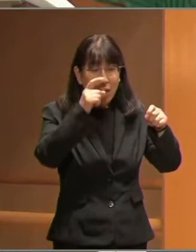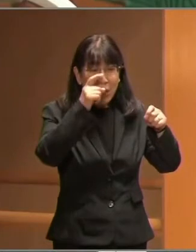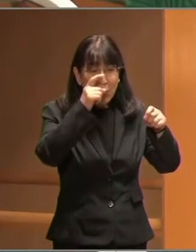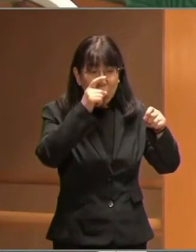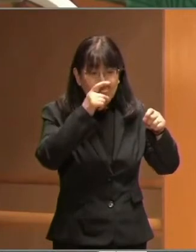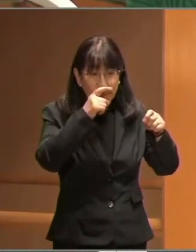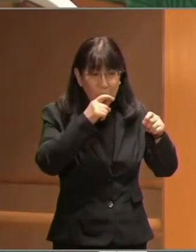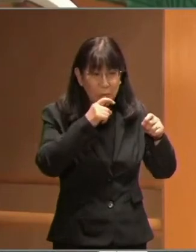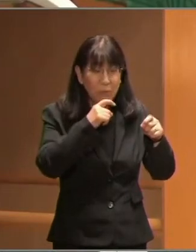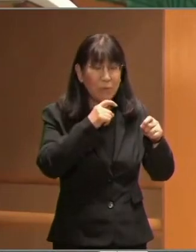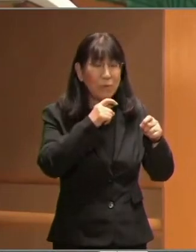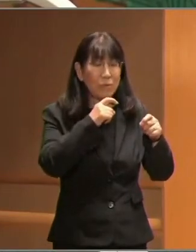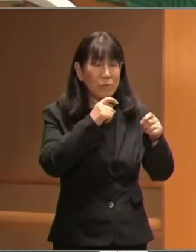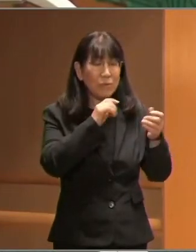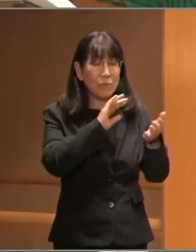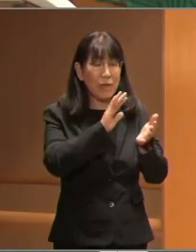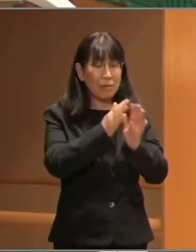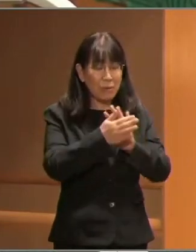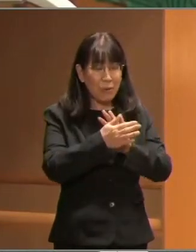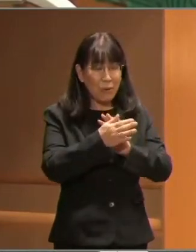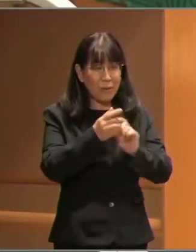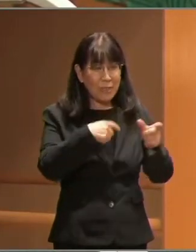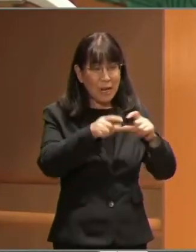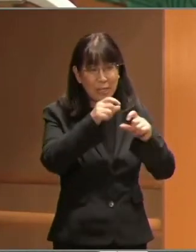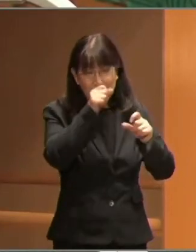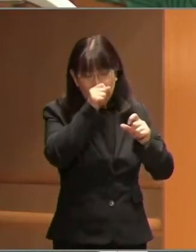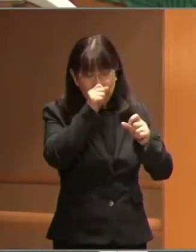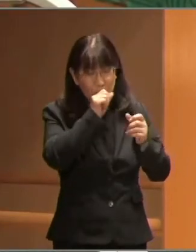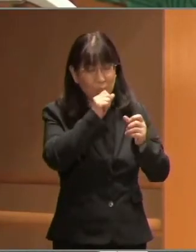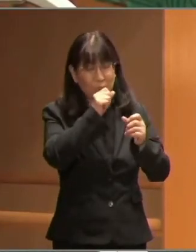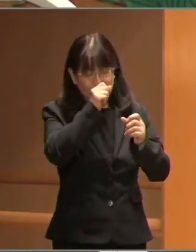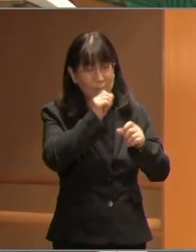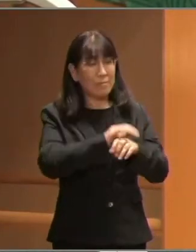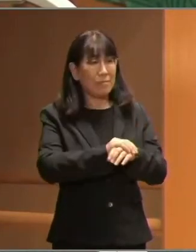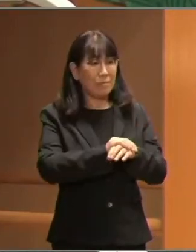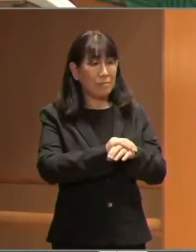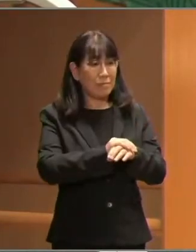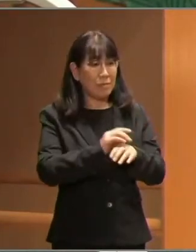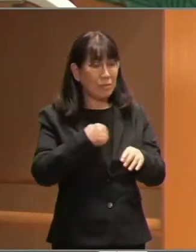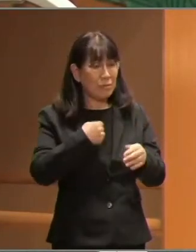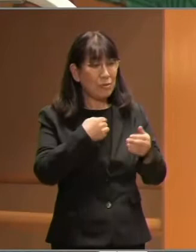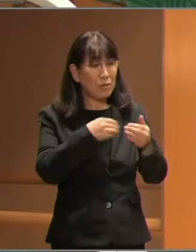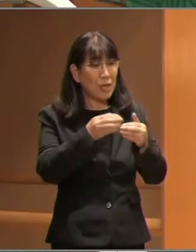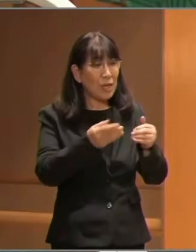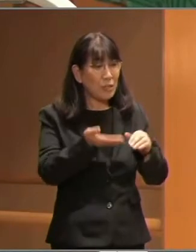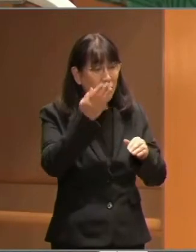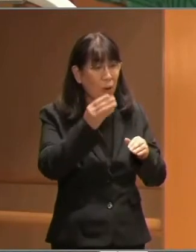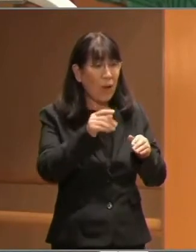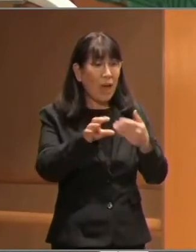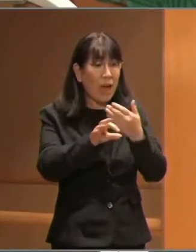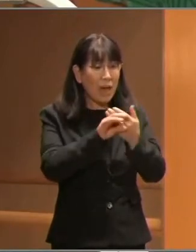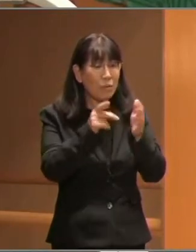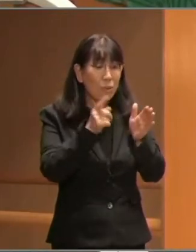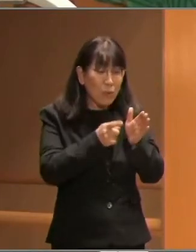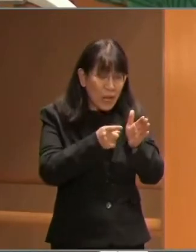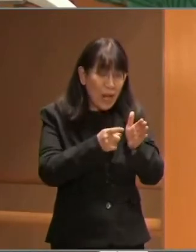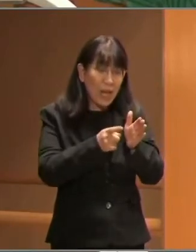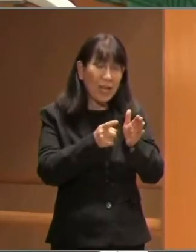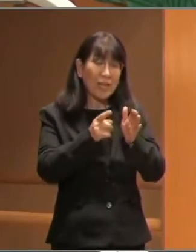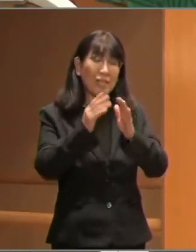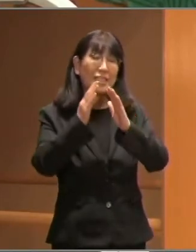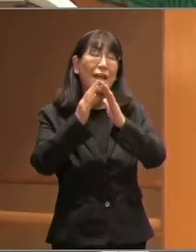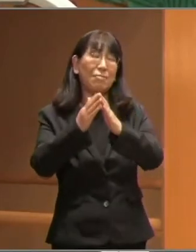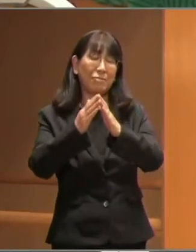So the older the paper gets, the better it becomes. So in my experience, I was